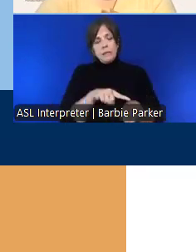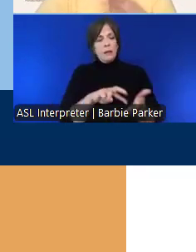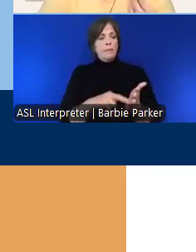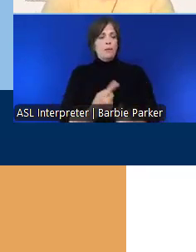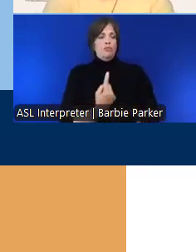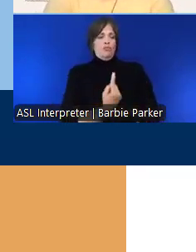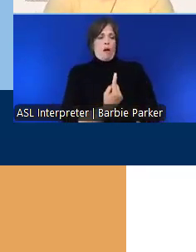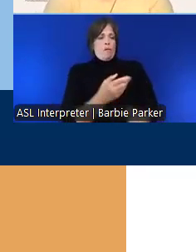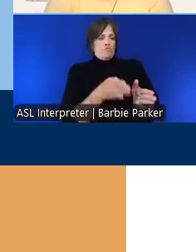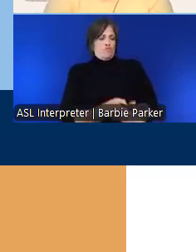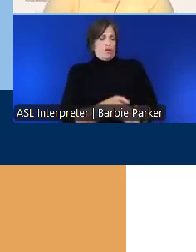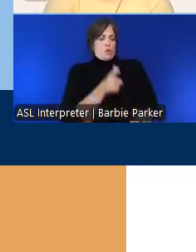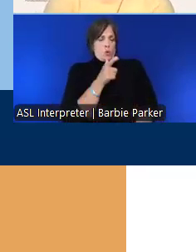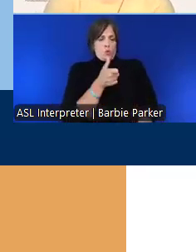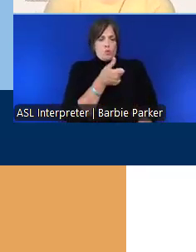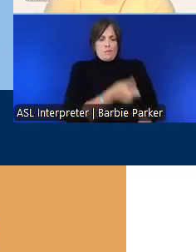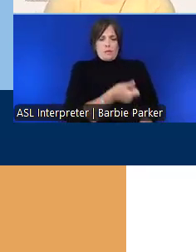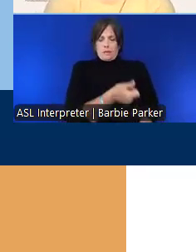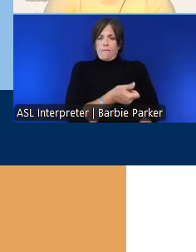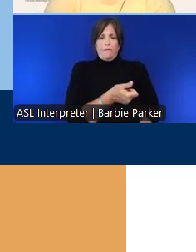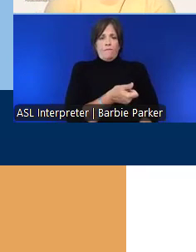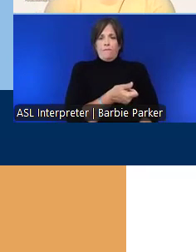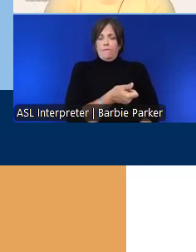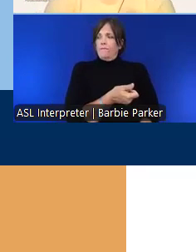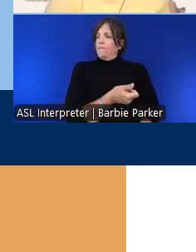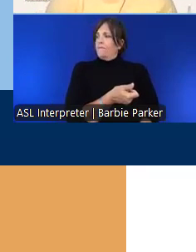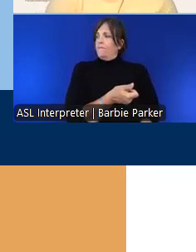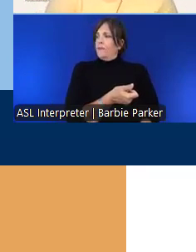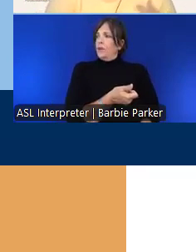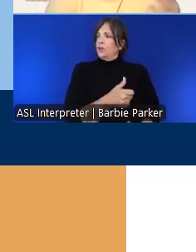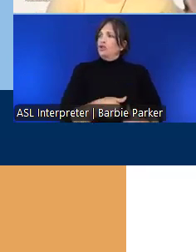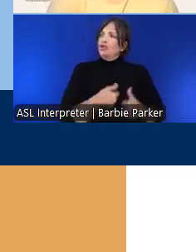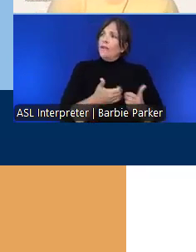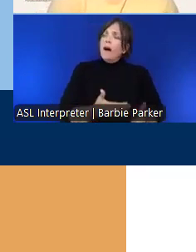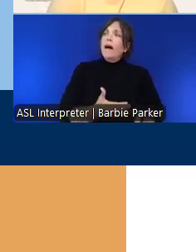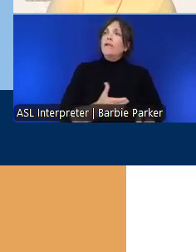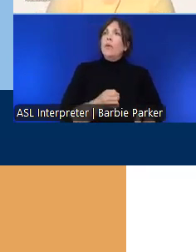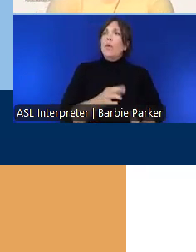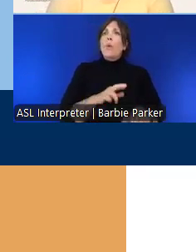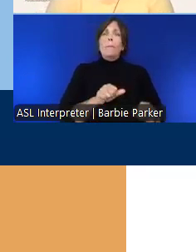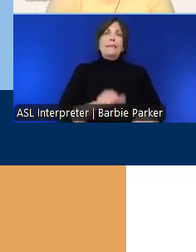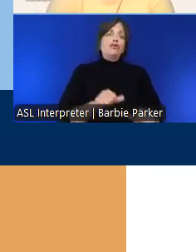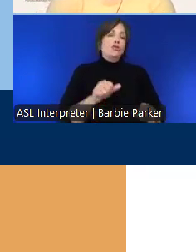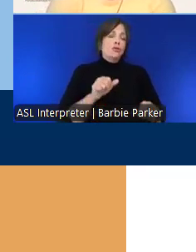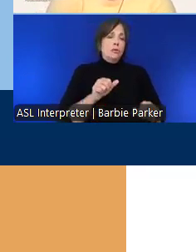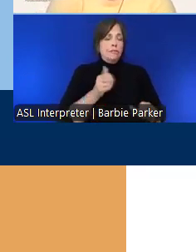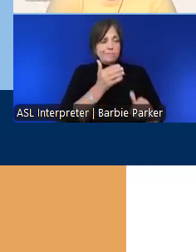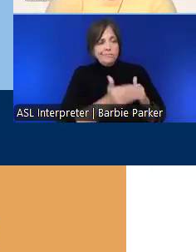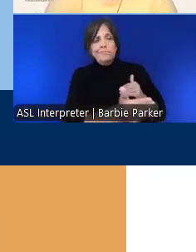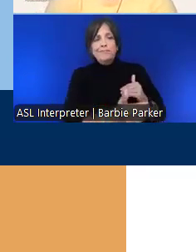the person who the survivor or the potential victim may be introduced